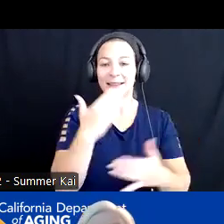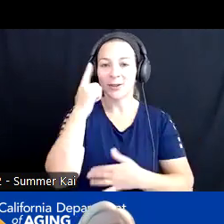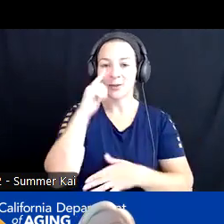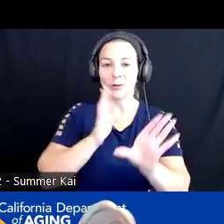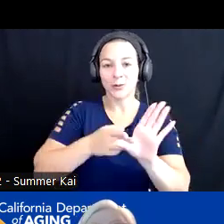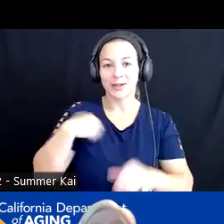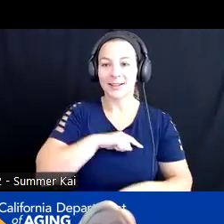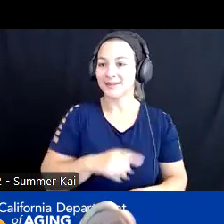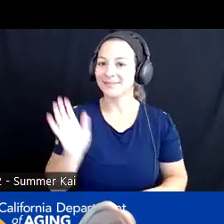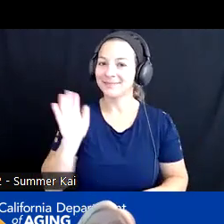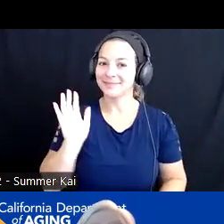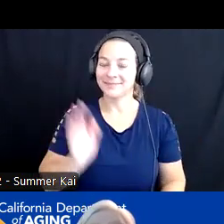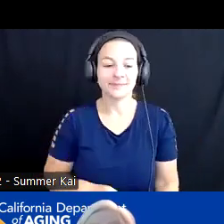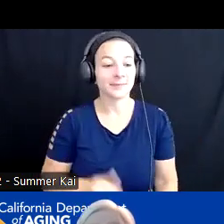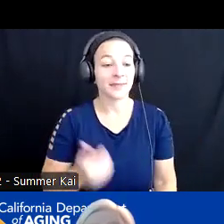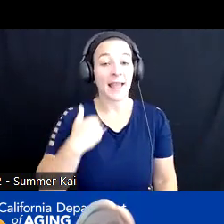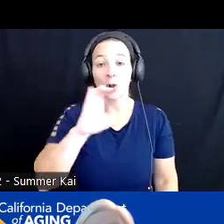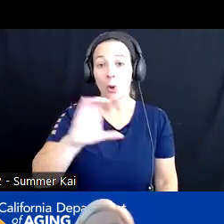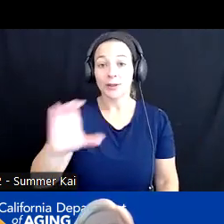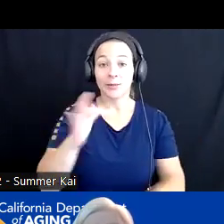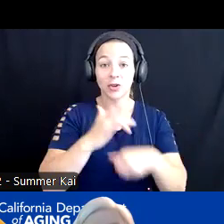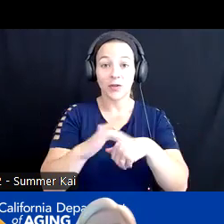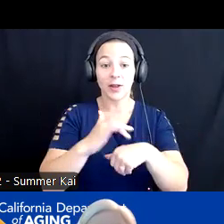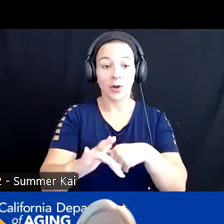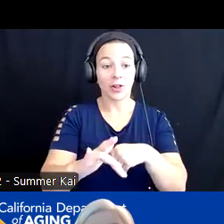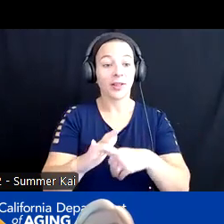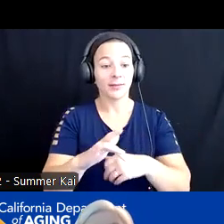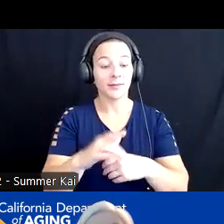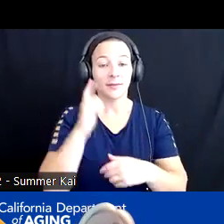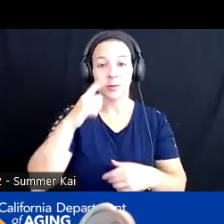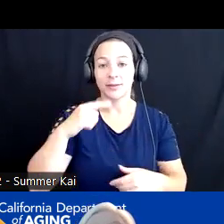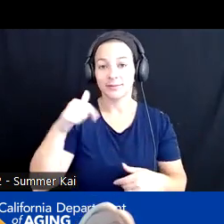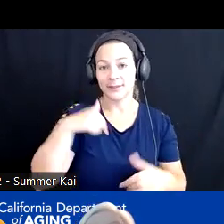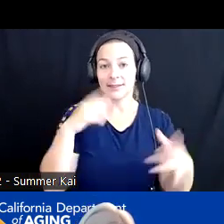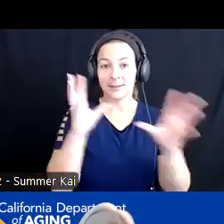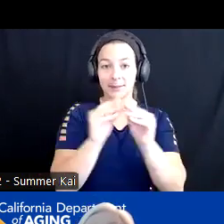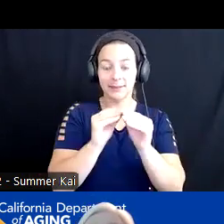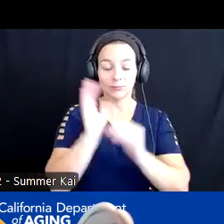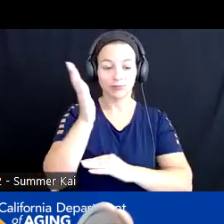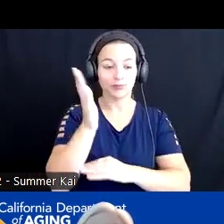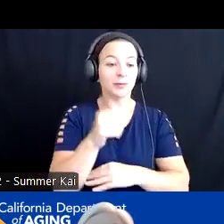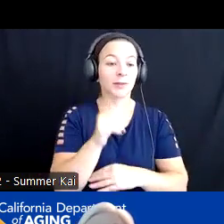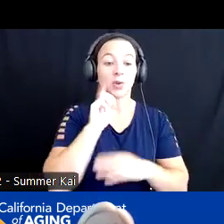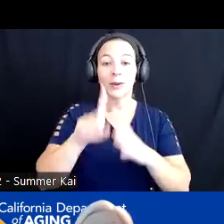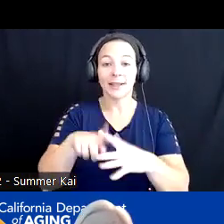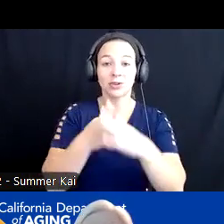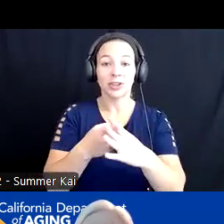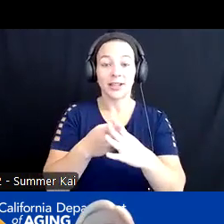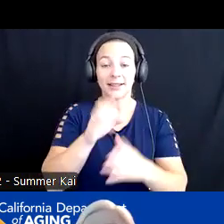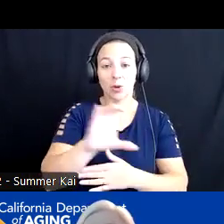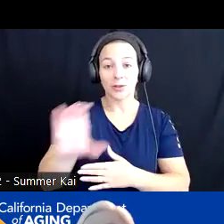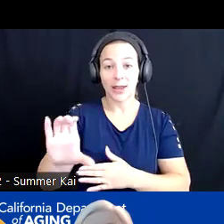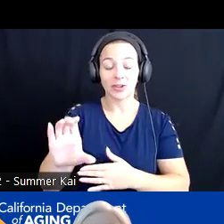today. We have closed captioning. It is available to you during the webinar. To initiate closed captioning, at